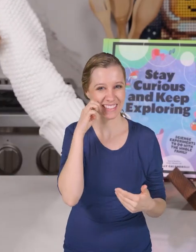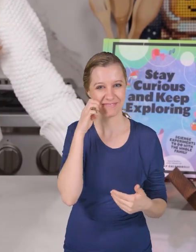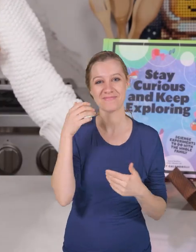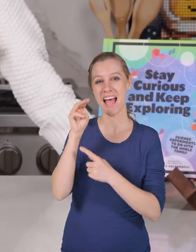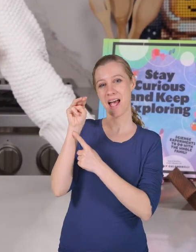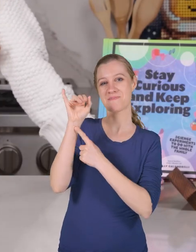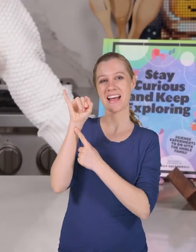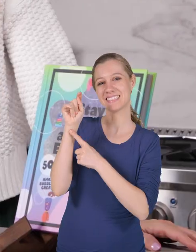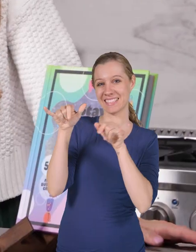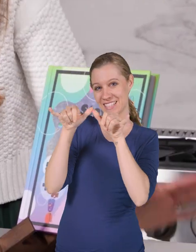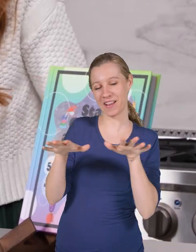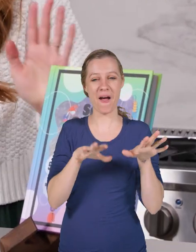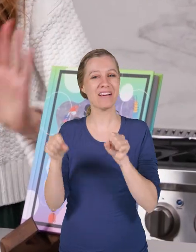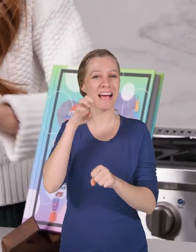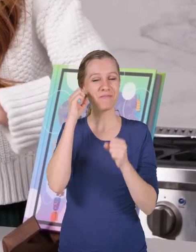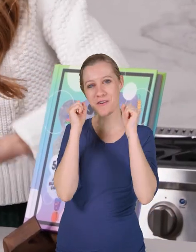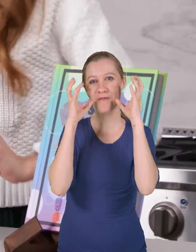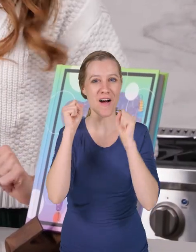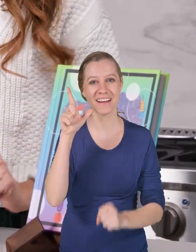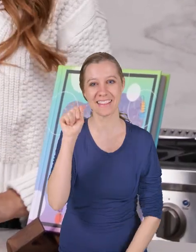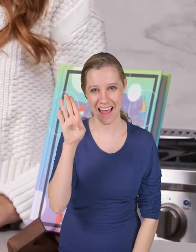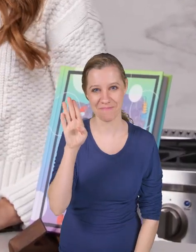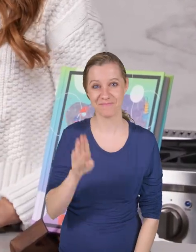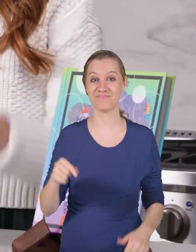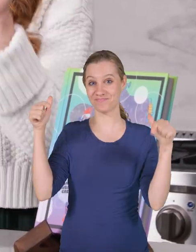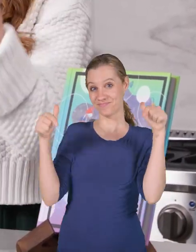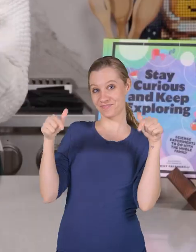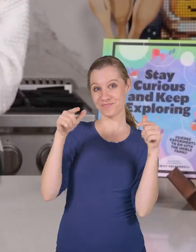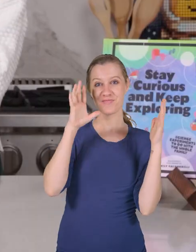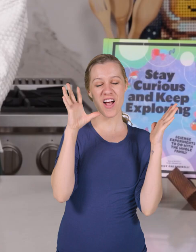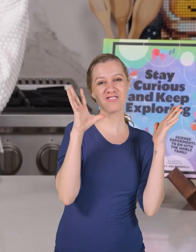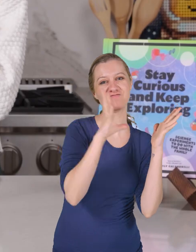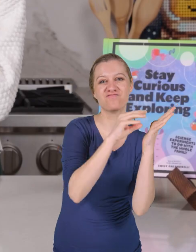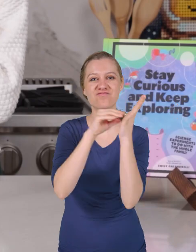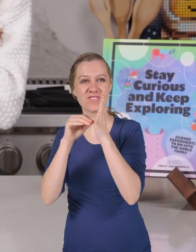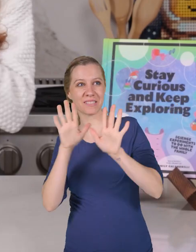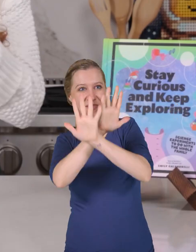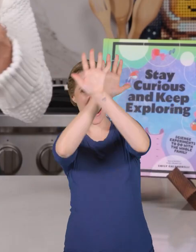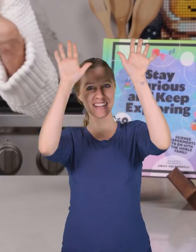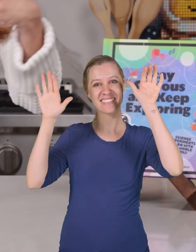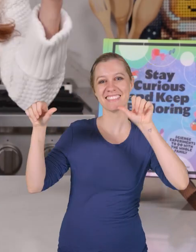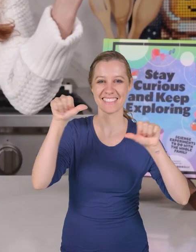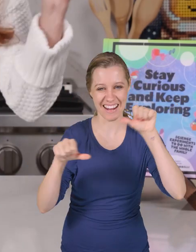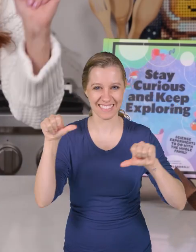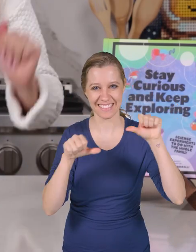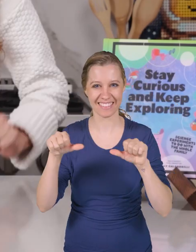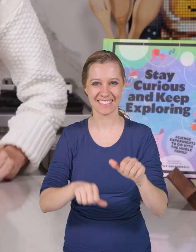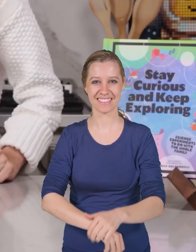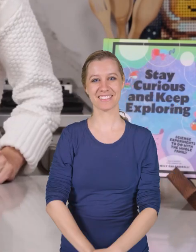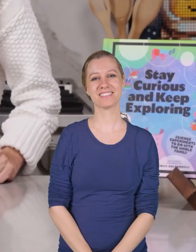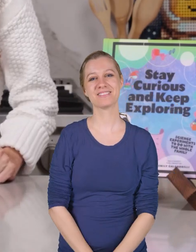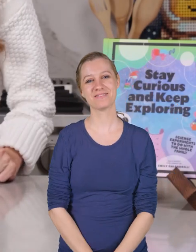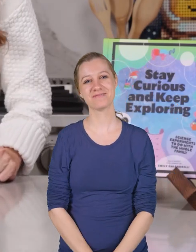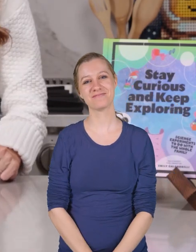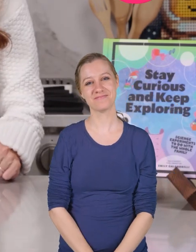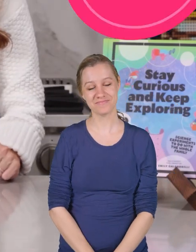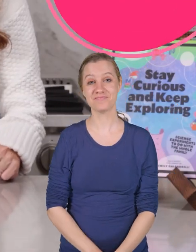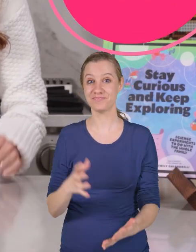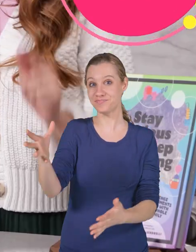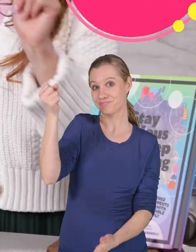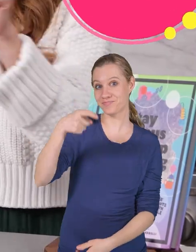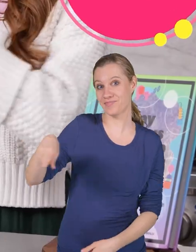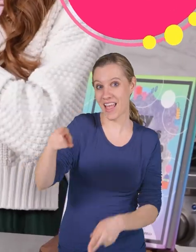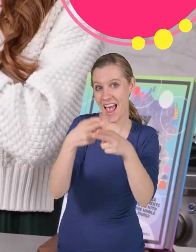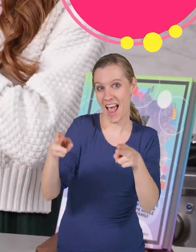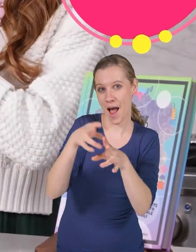Emily Calandrelli, MIT engineer and host of Emily's Wonder Lab. And on my channel, we learn about all things space and